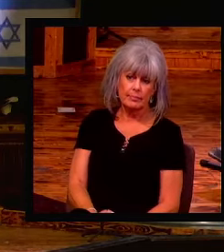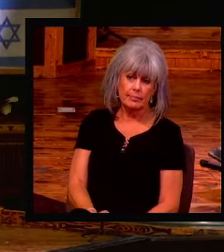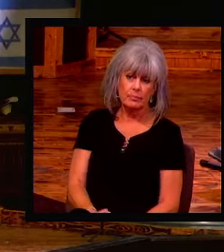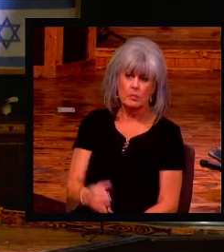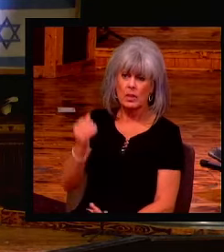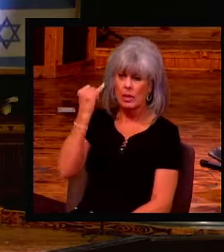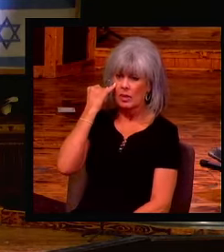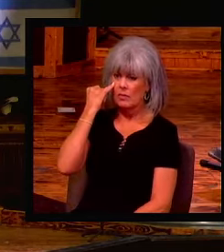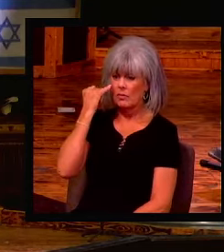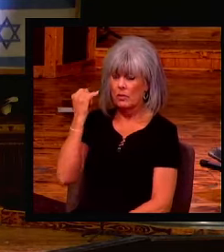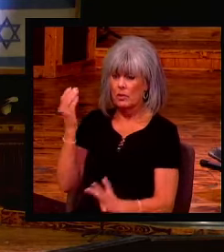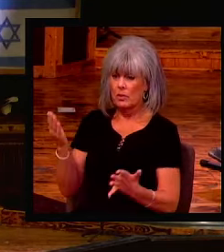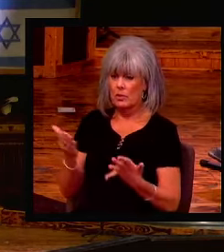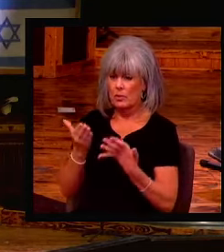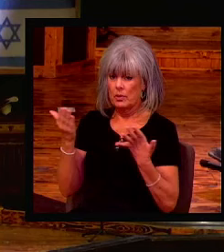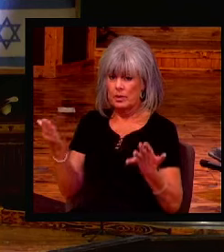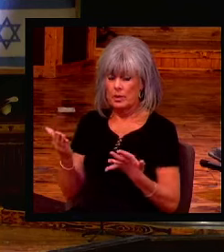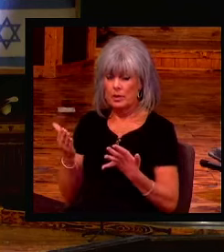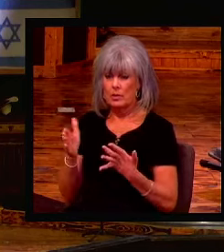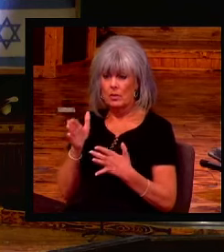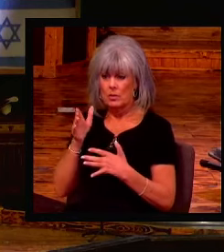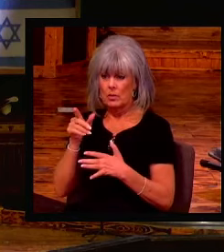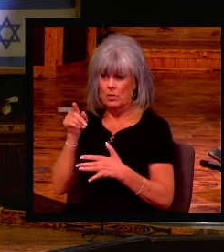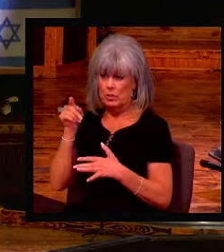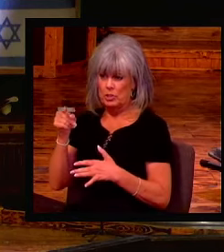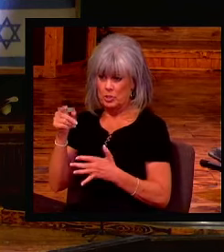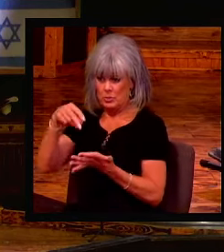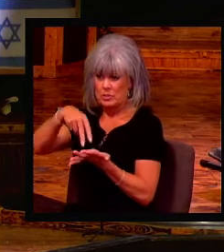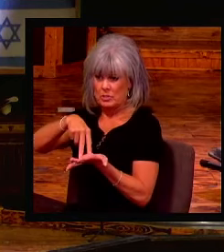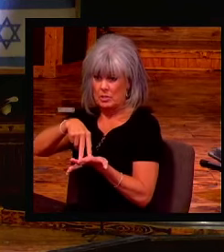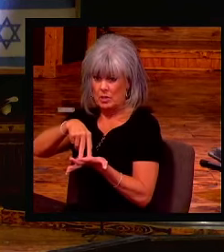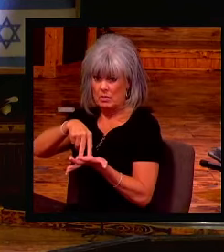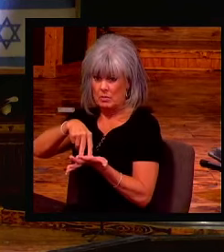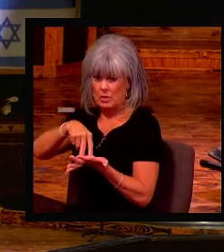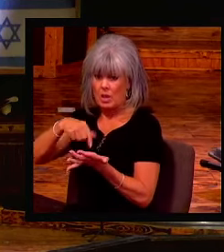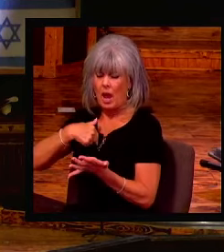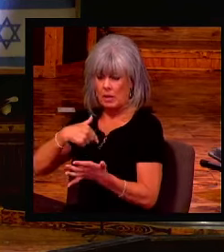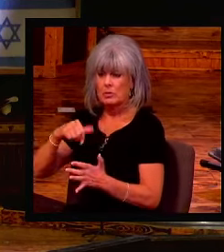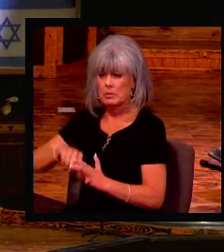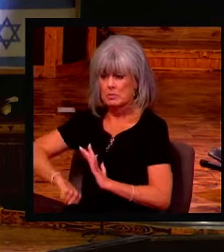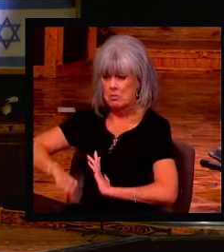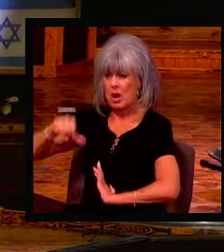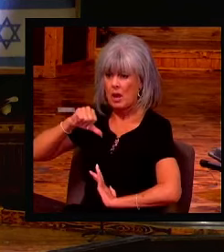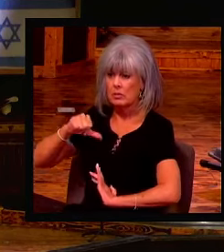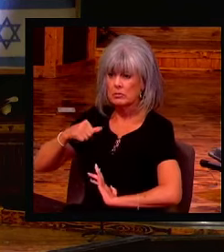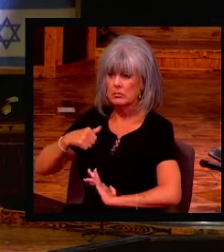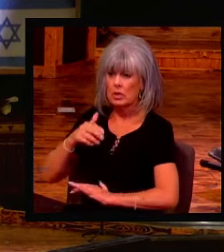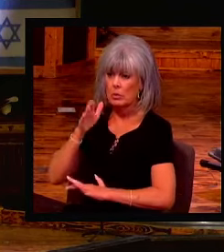If you were here and I said that, would you have stood up? Yes. I would have been very proud of it.